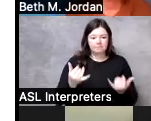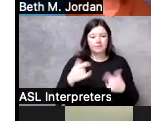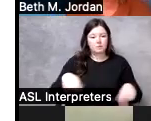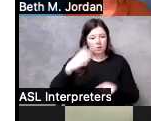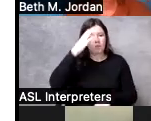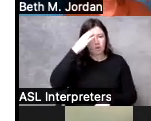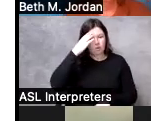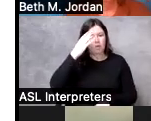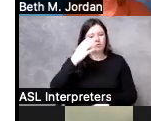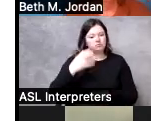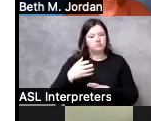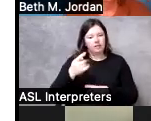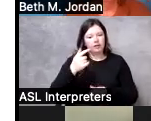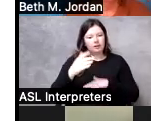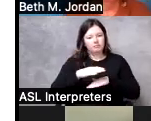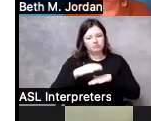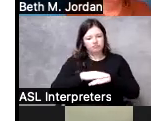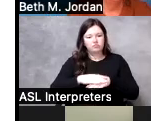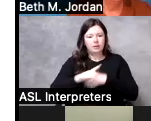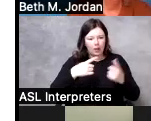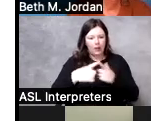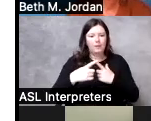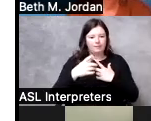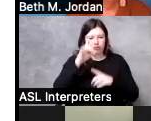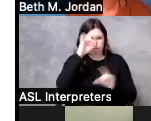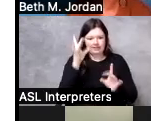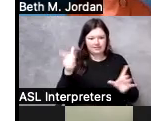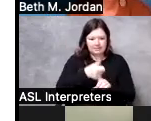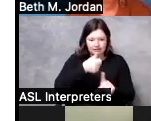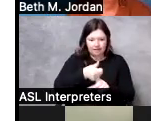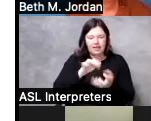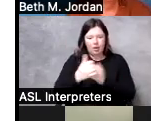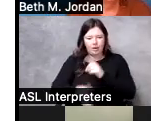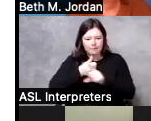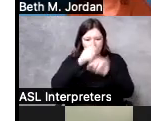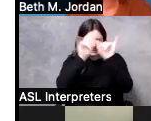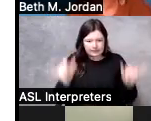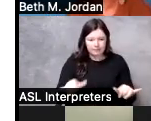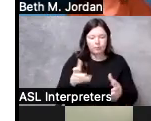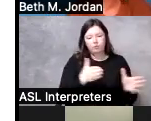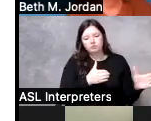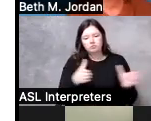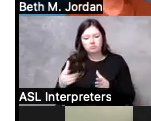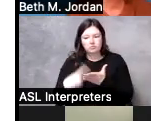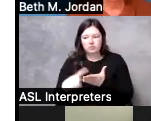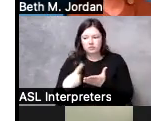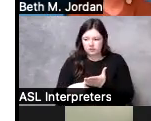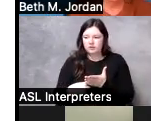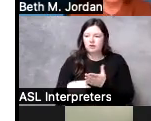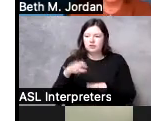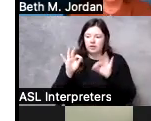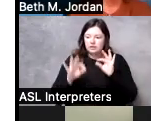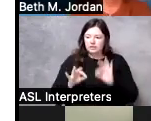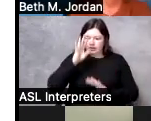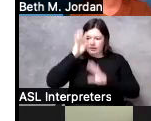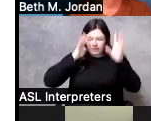crisis and its impact on both individuals and the system, we're going to shift to a discussion of some selected innovations undertaken in response